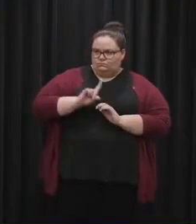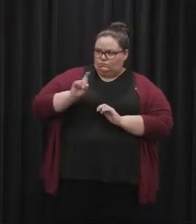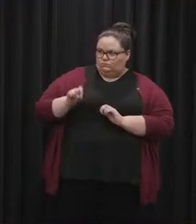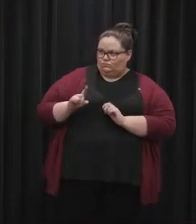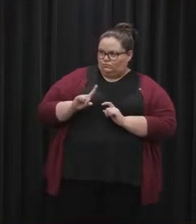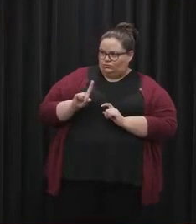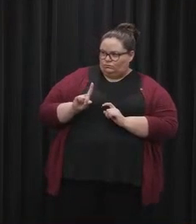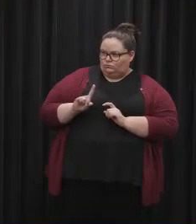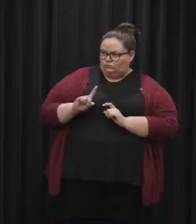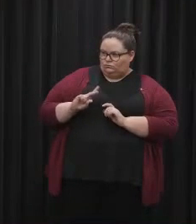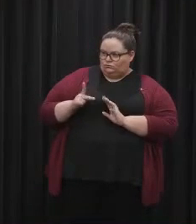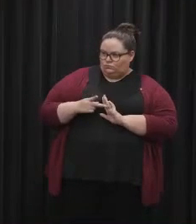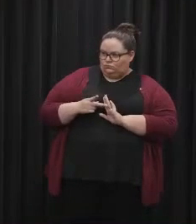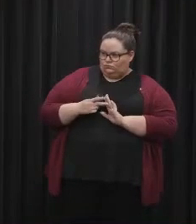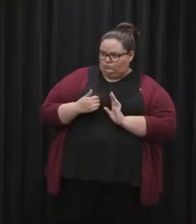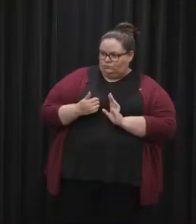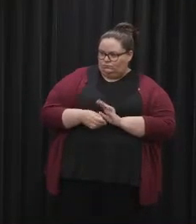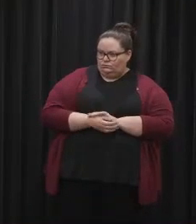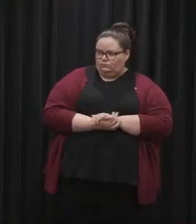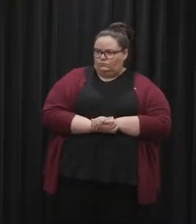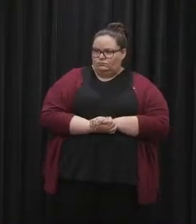Do you have a follow-up question?